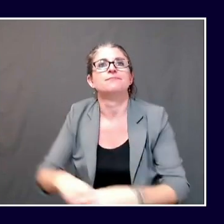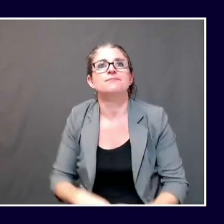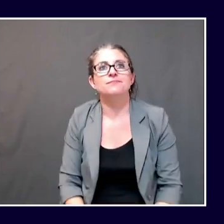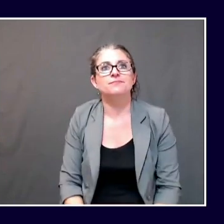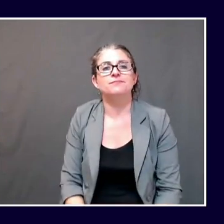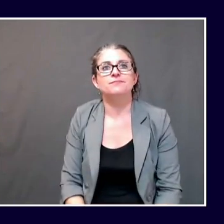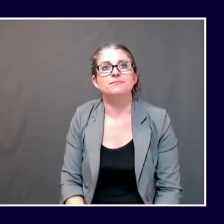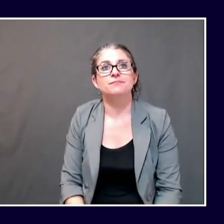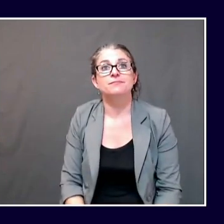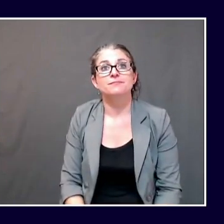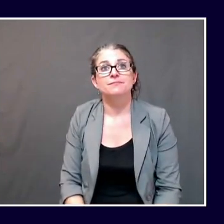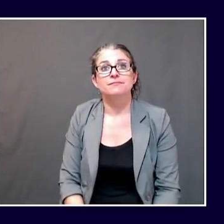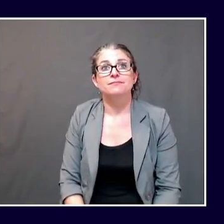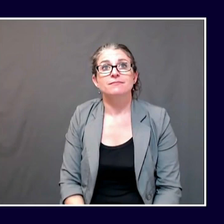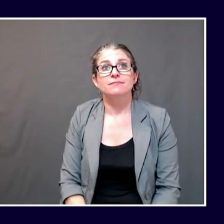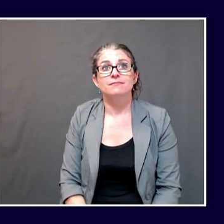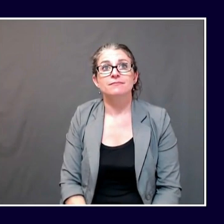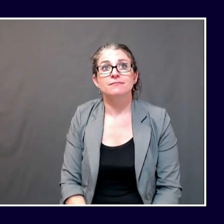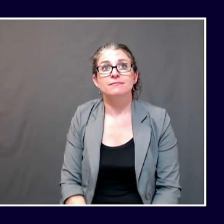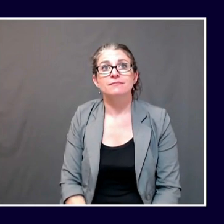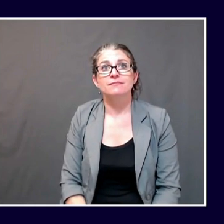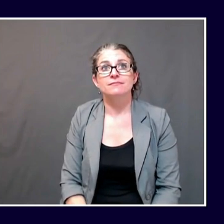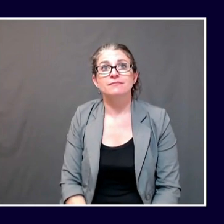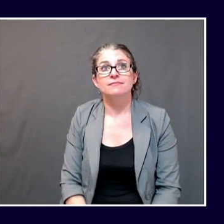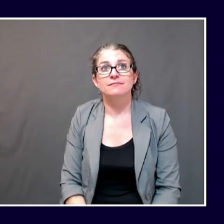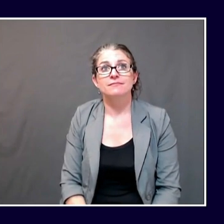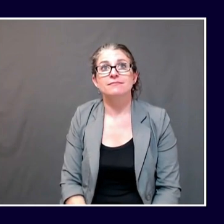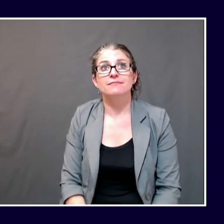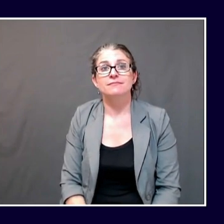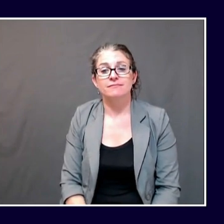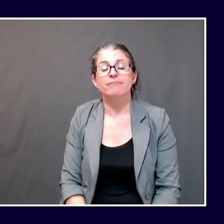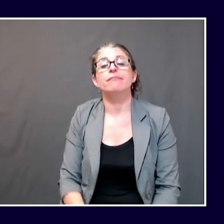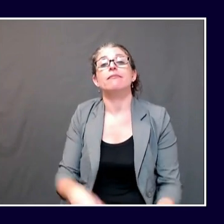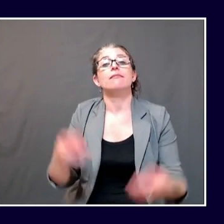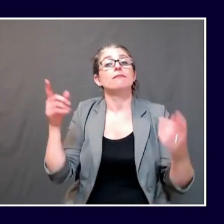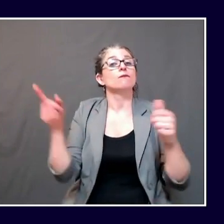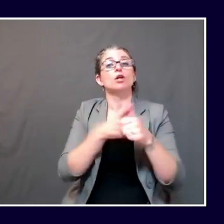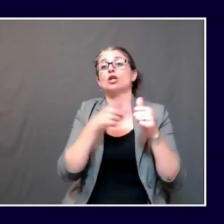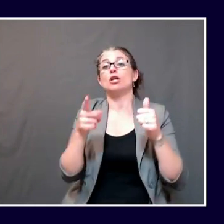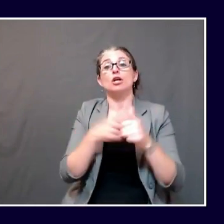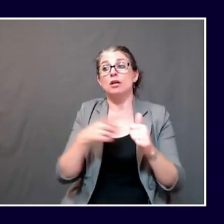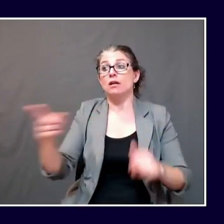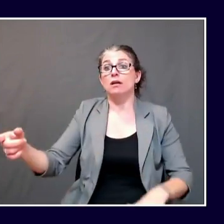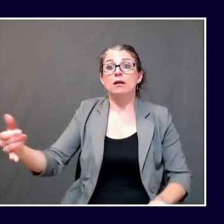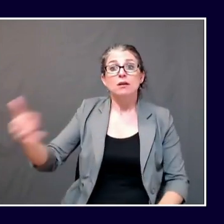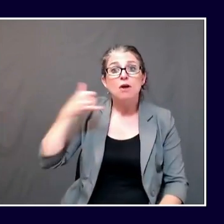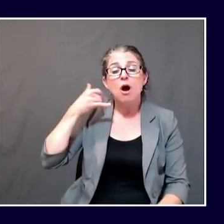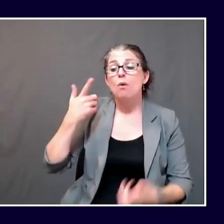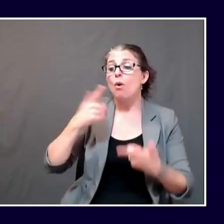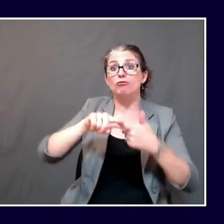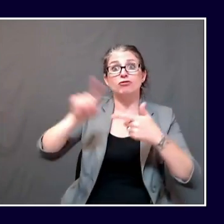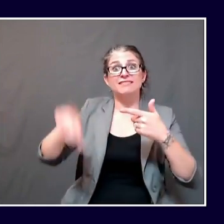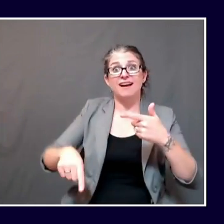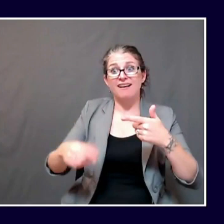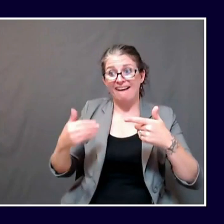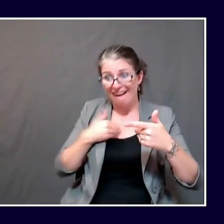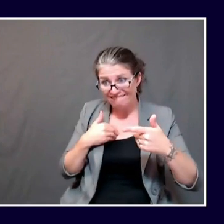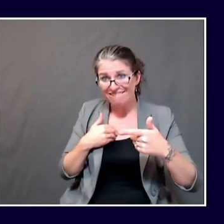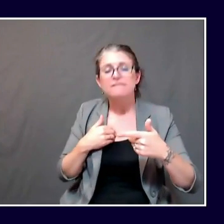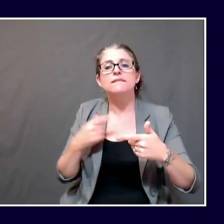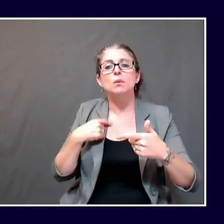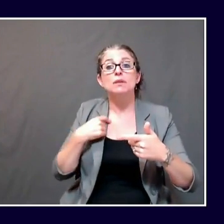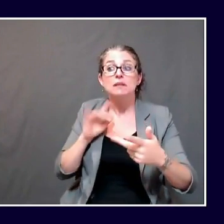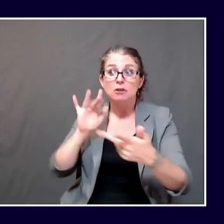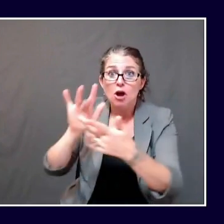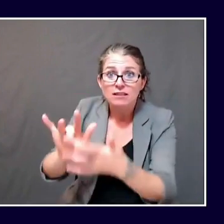language that you would like to communicate in? And if that preferred language is not the language of the person who's calling, we try to make sure